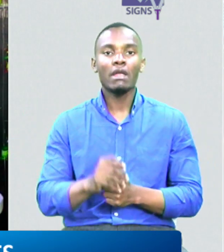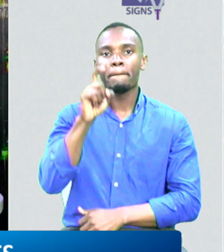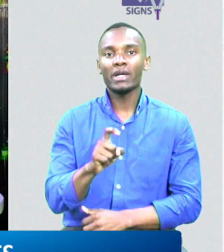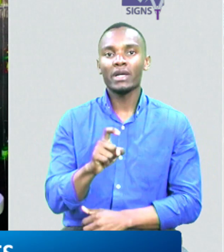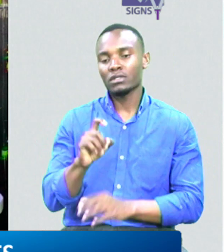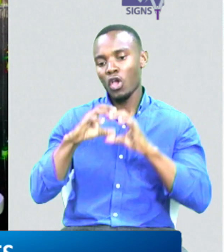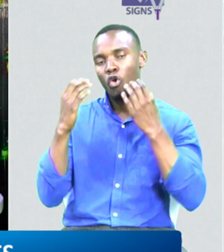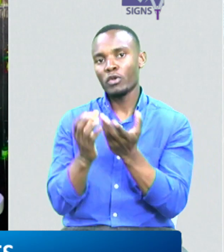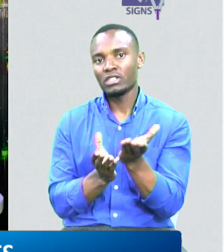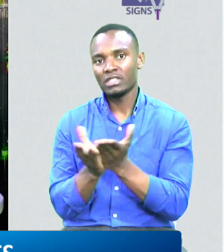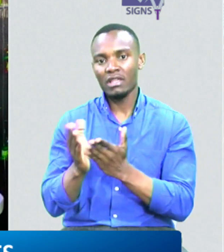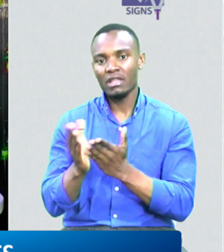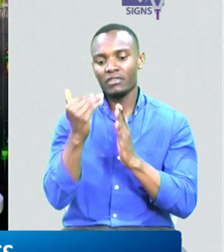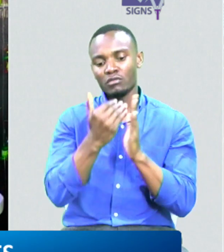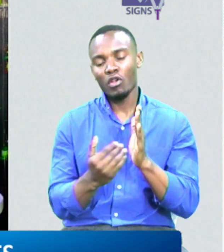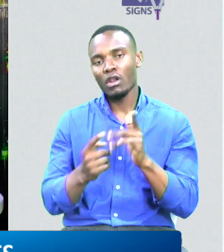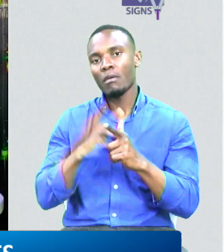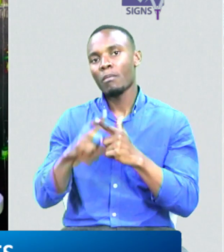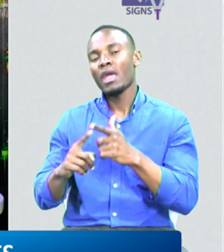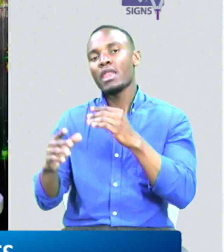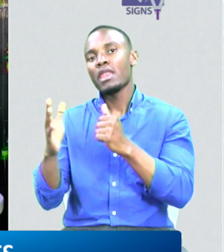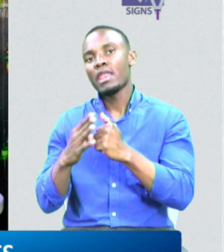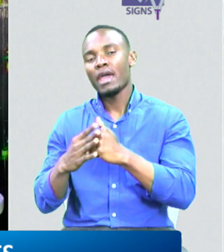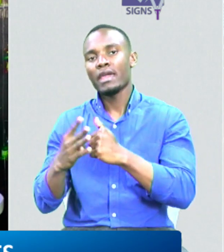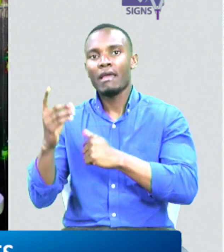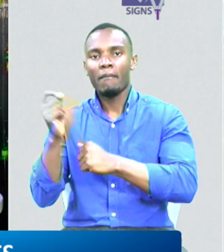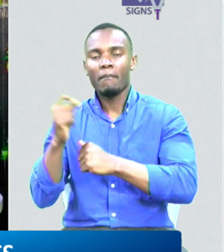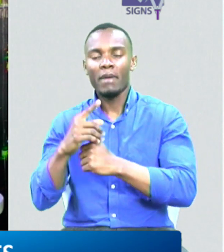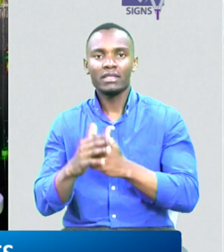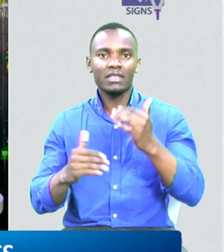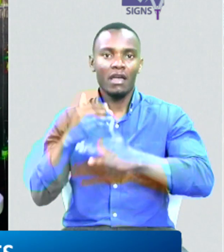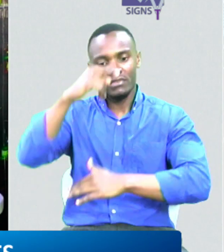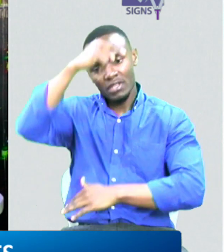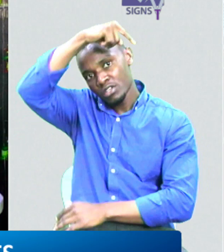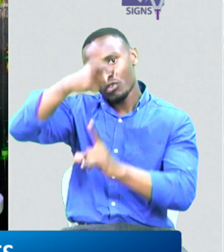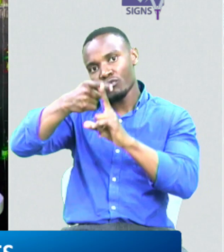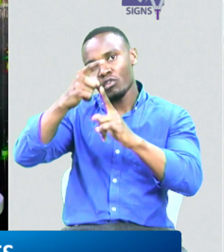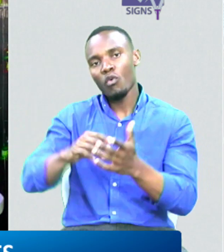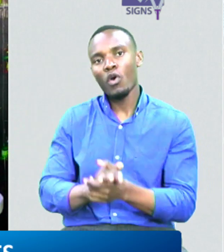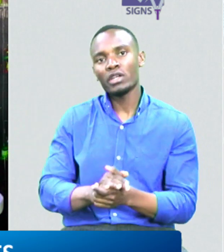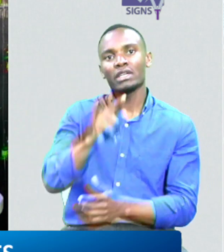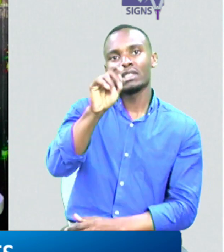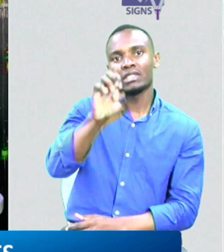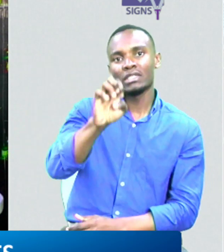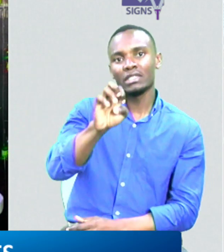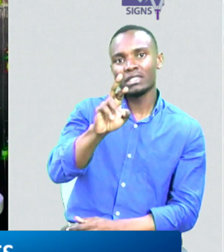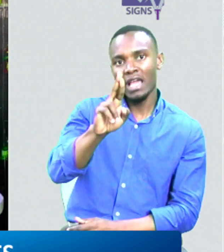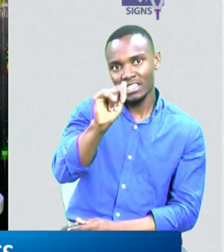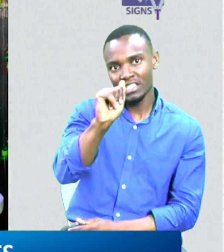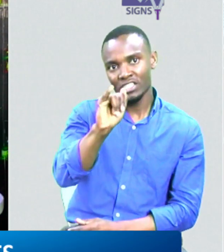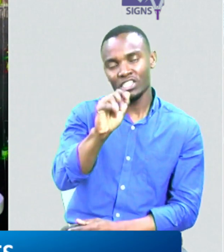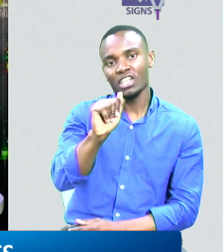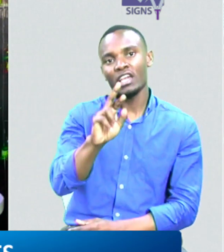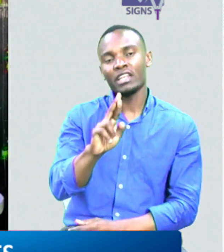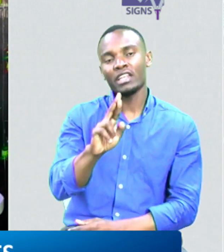county, county and sub-county will now be known as career pathway schools. There will be 3 pathways: science,